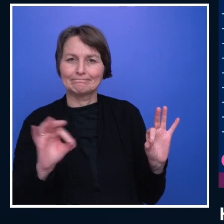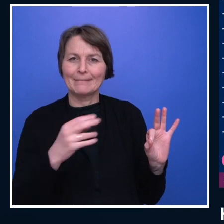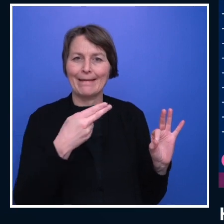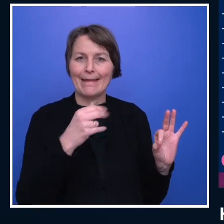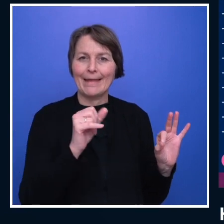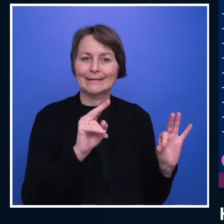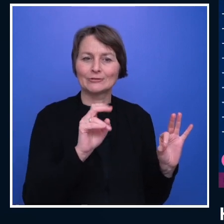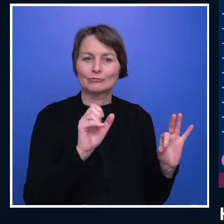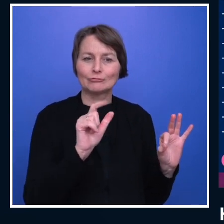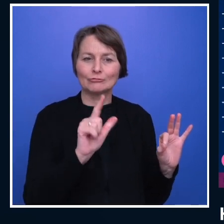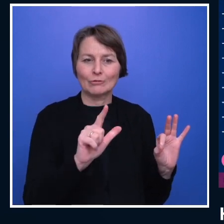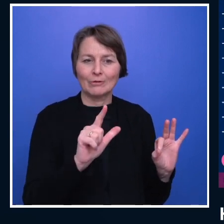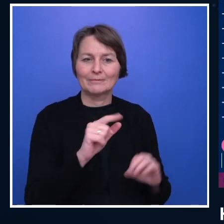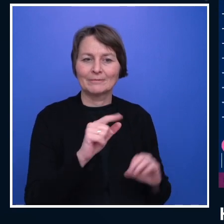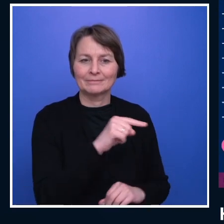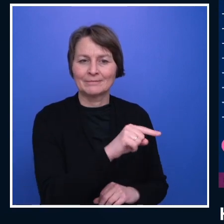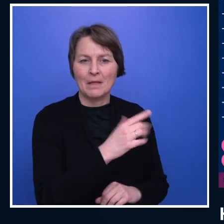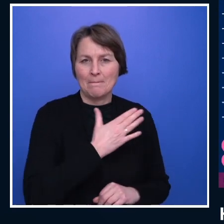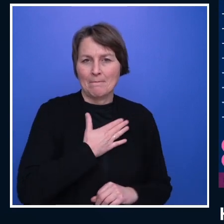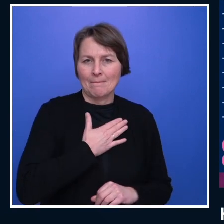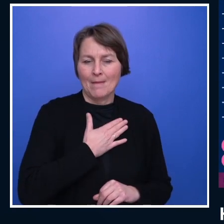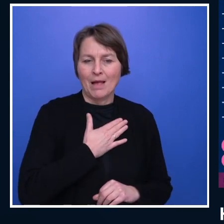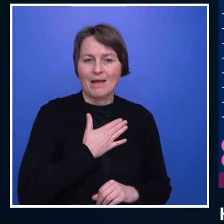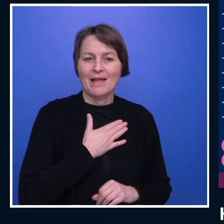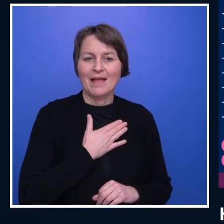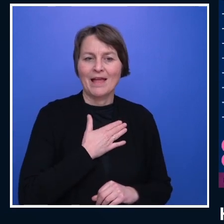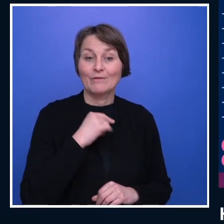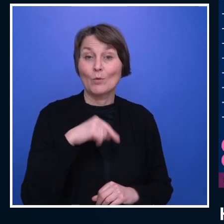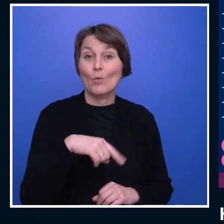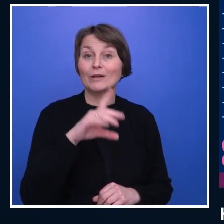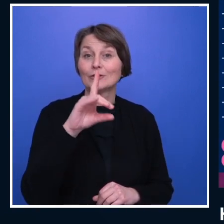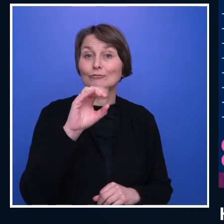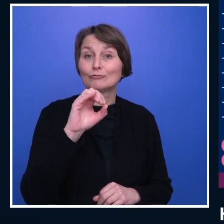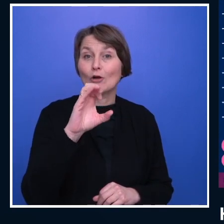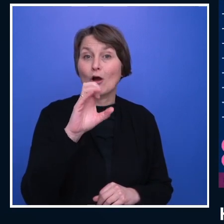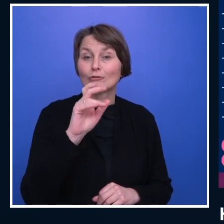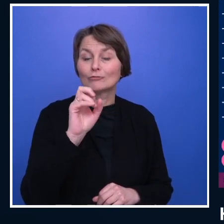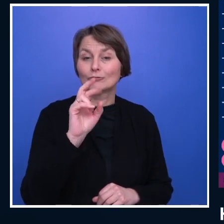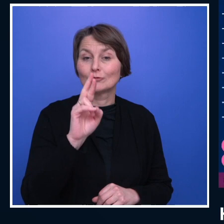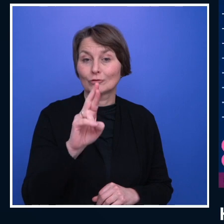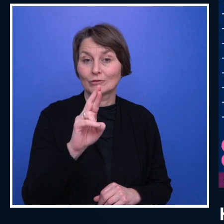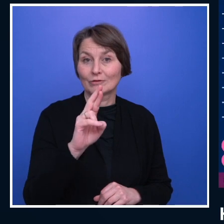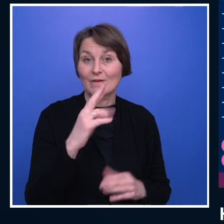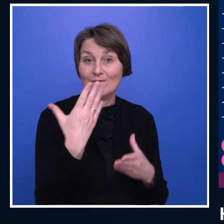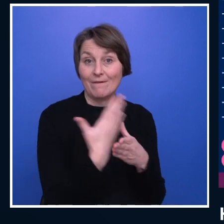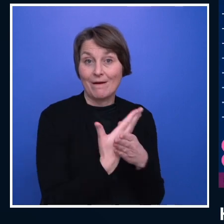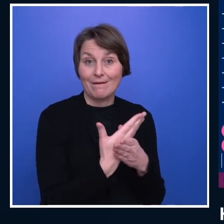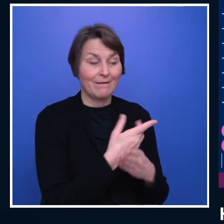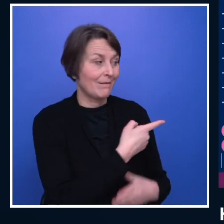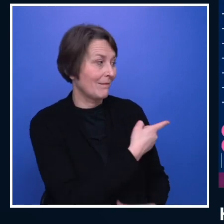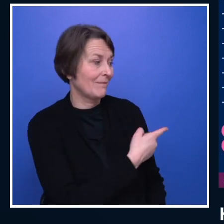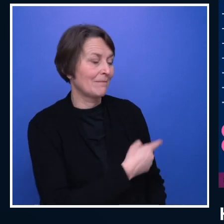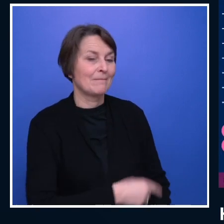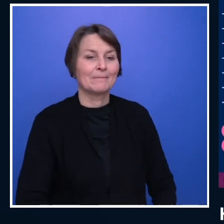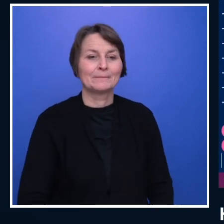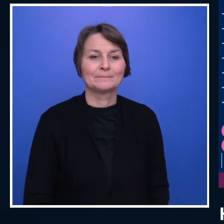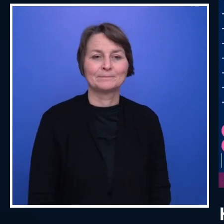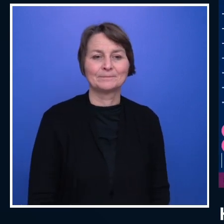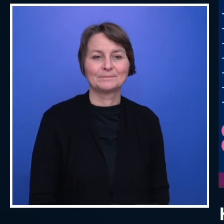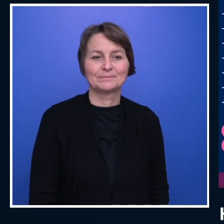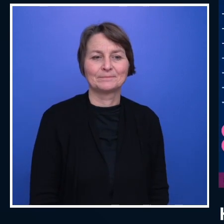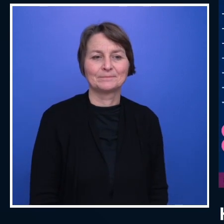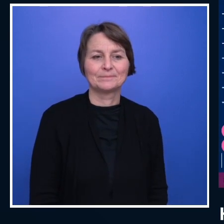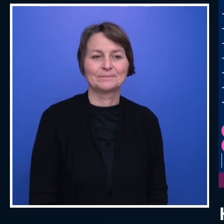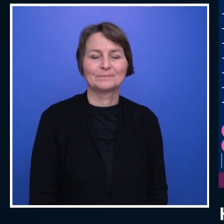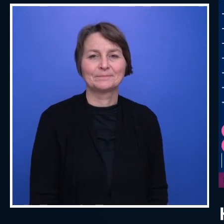I actually have a Docker file. I'll bring it. Actually, let me open it with VS Code. That'll be nicer.